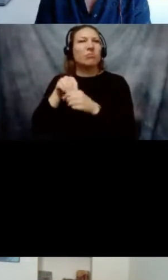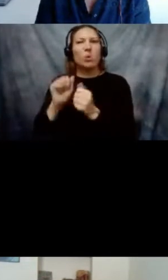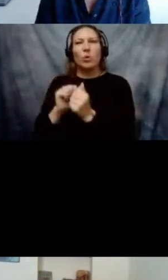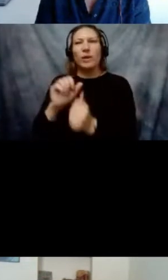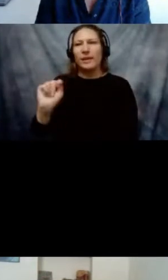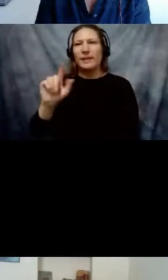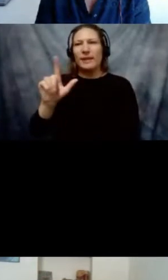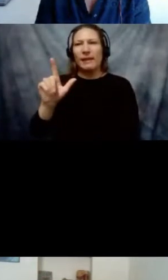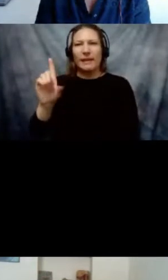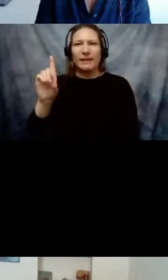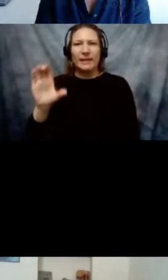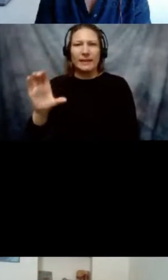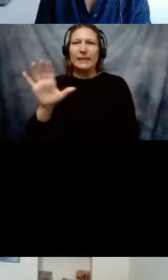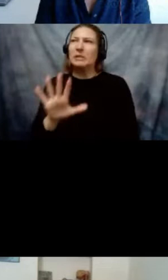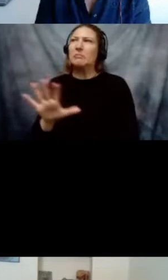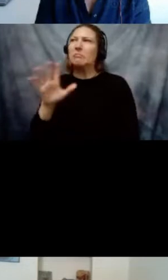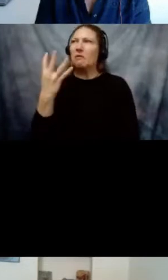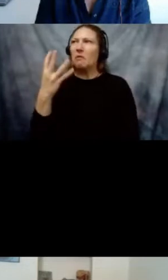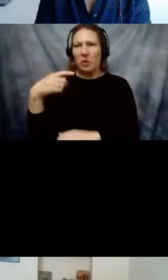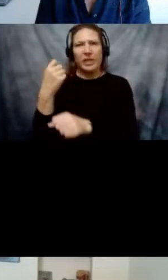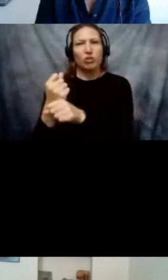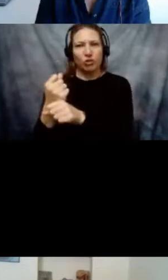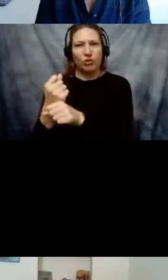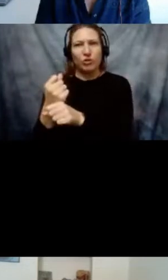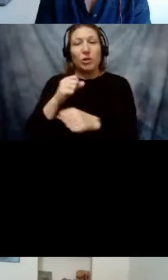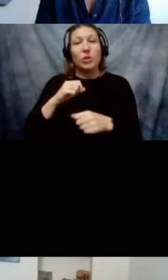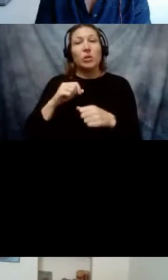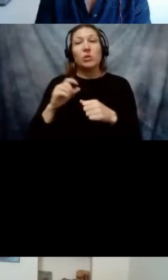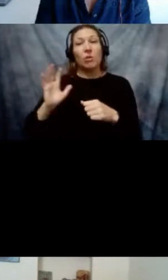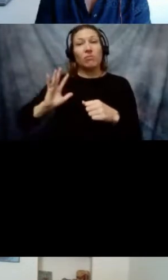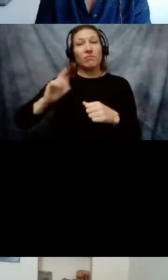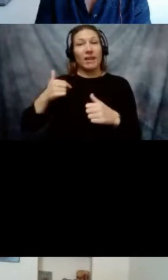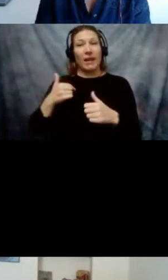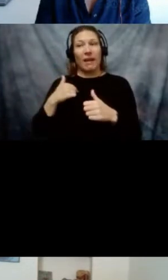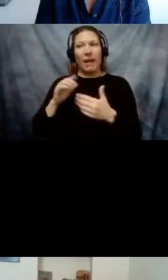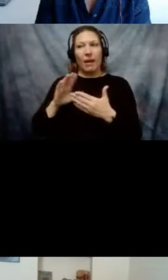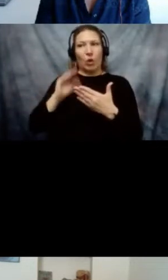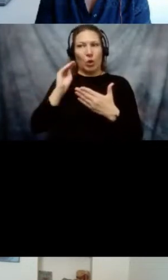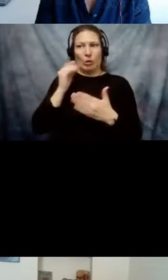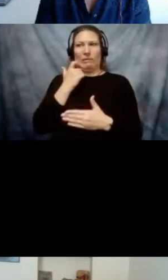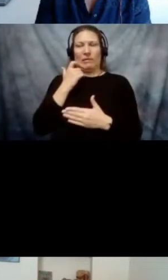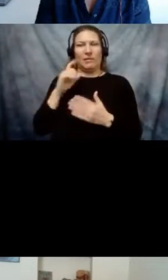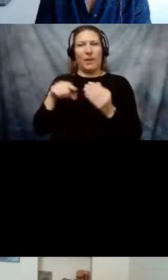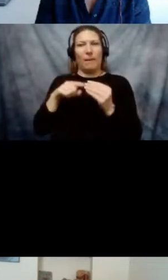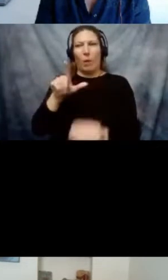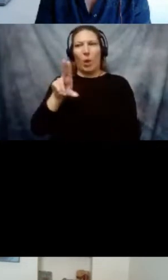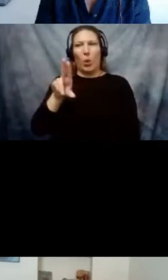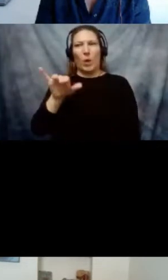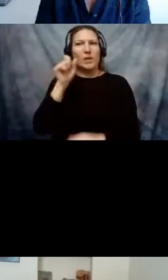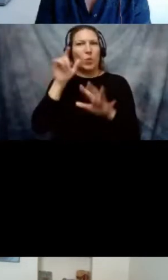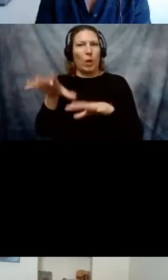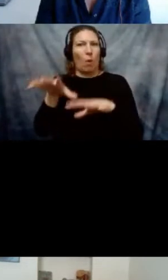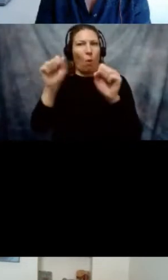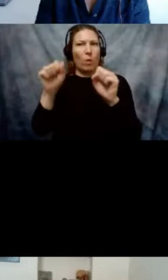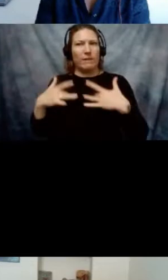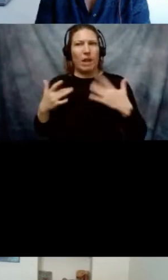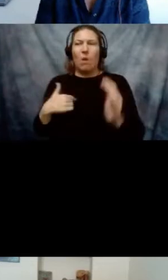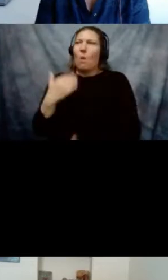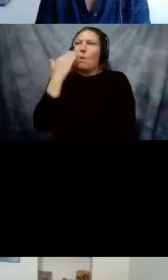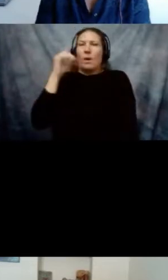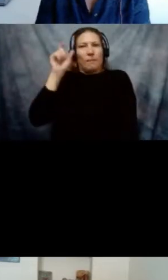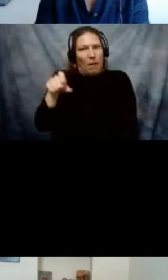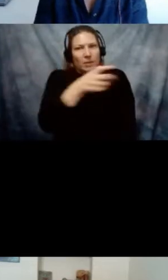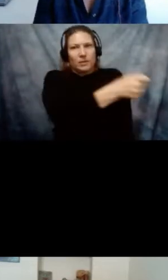about 4 years now. And when I found out that Louise was putting on this event, I just knew that Susi needed to be